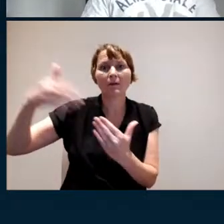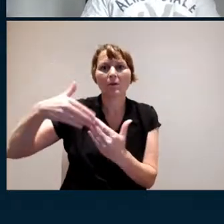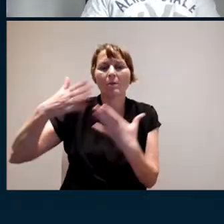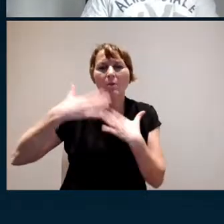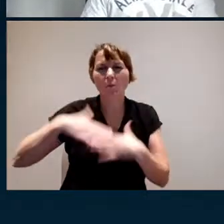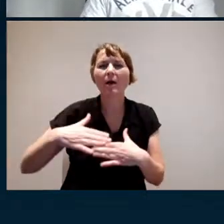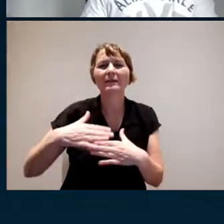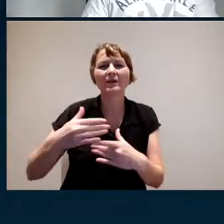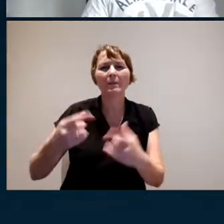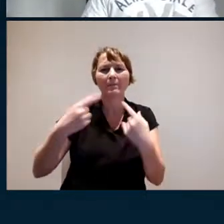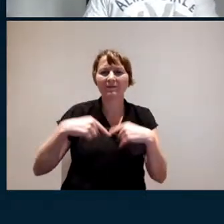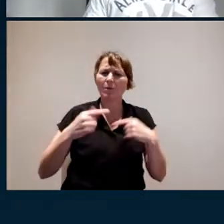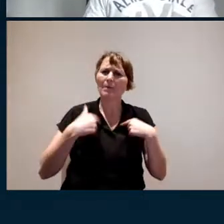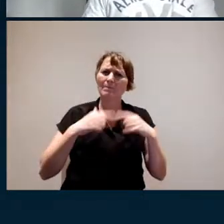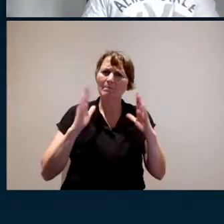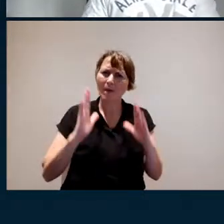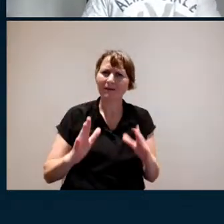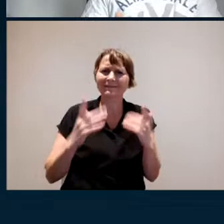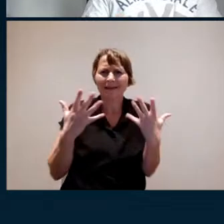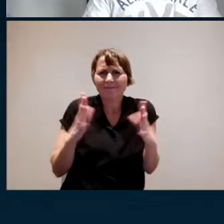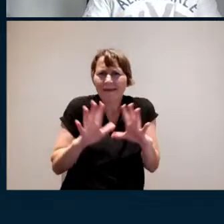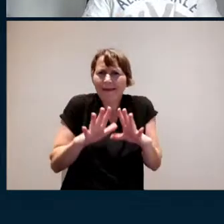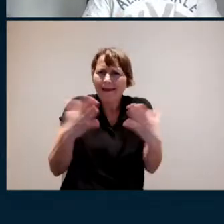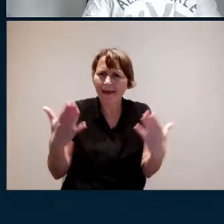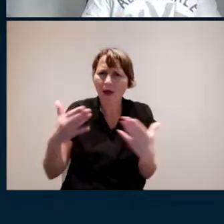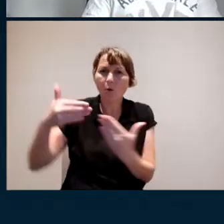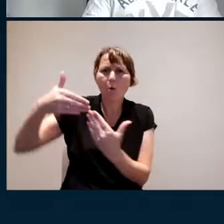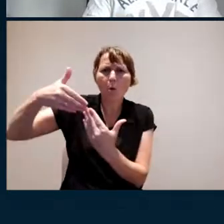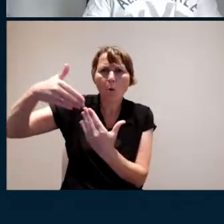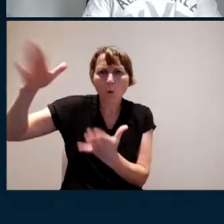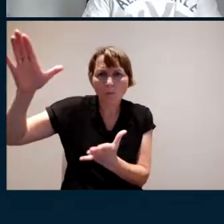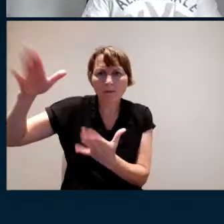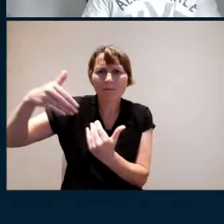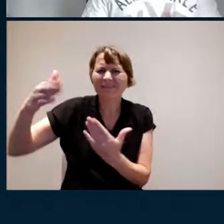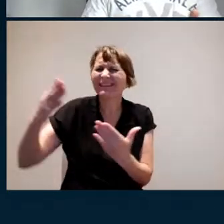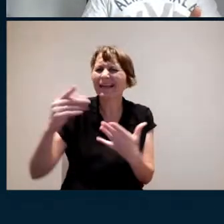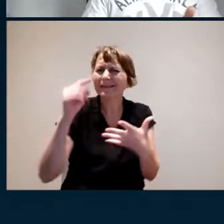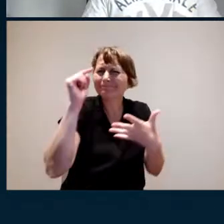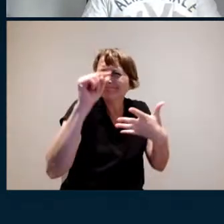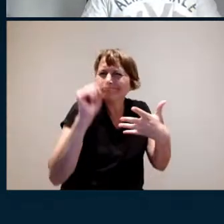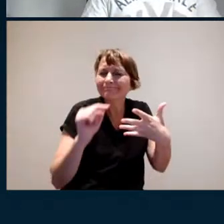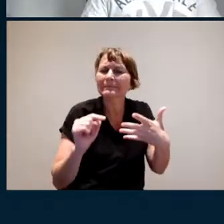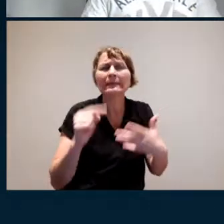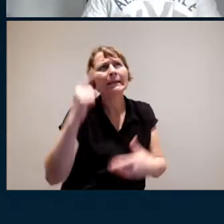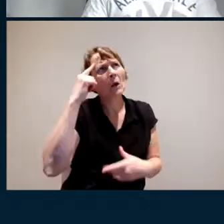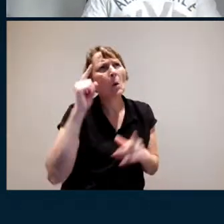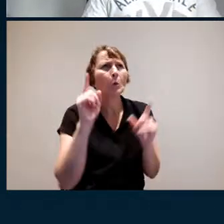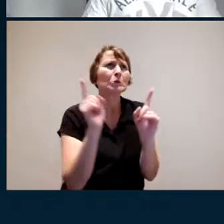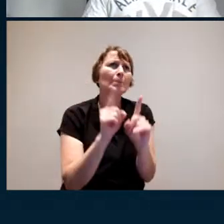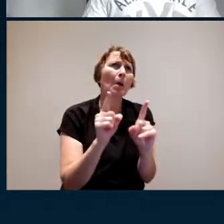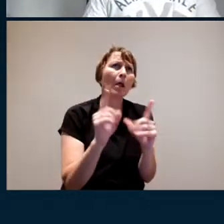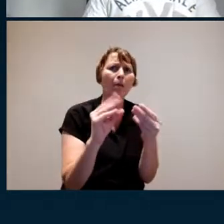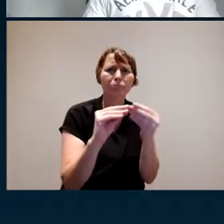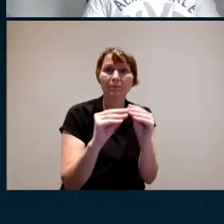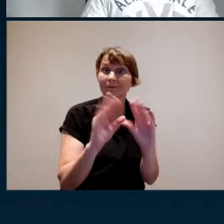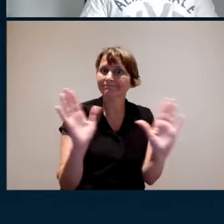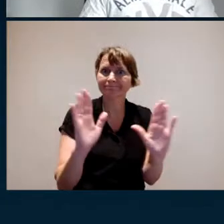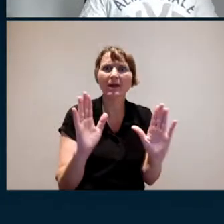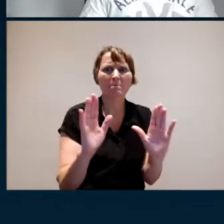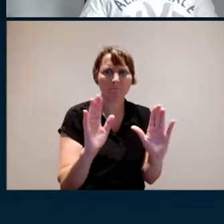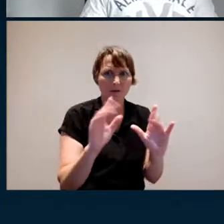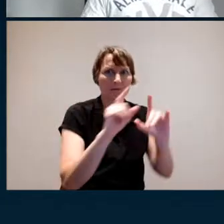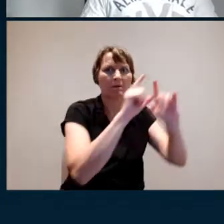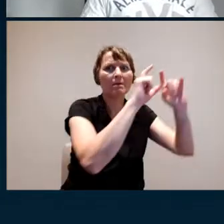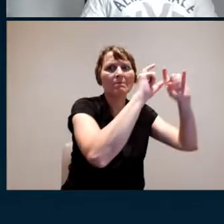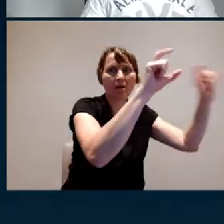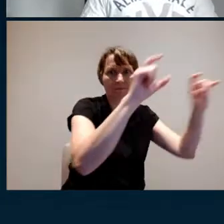have 445 port open or not? So small thing, but in an organization, it's quite a big impact, which